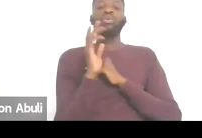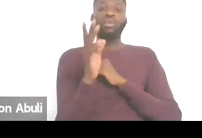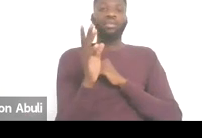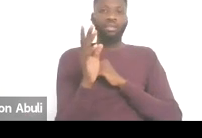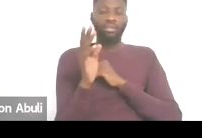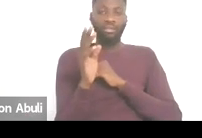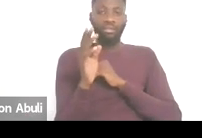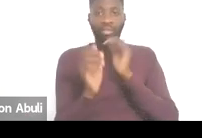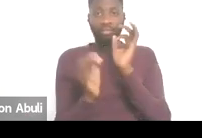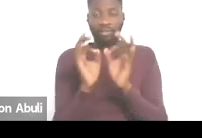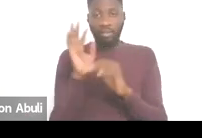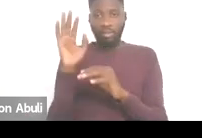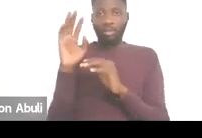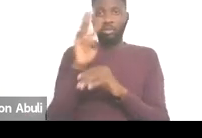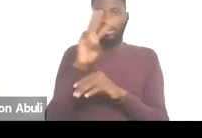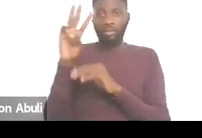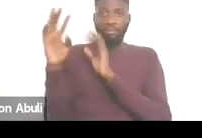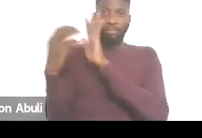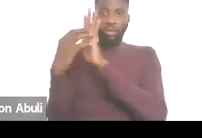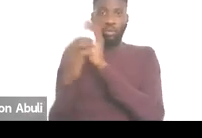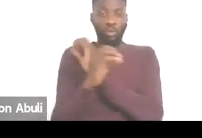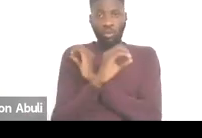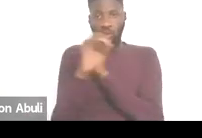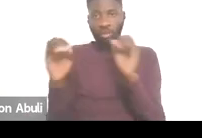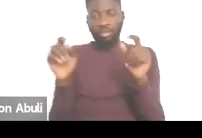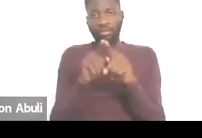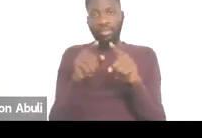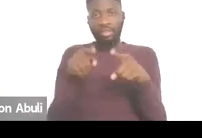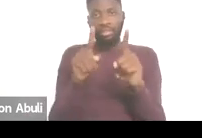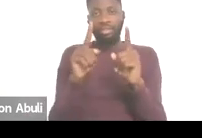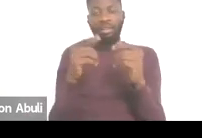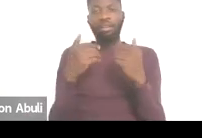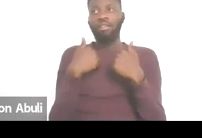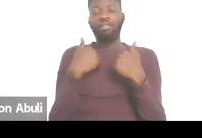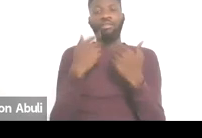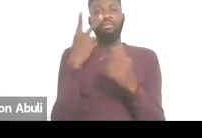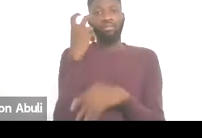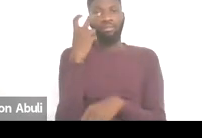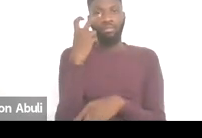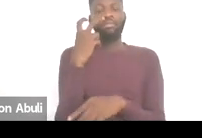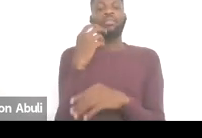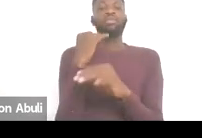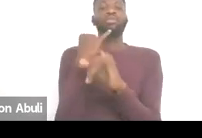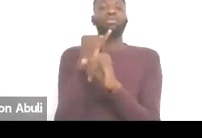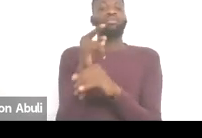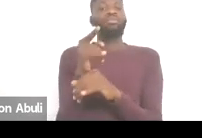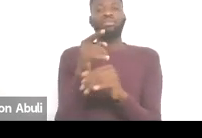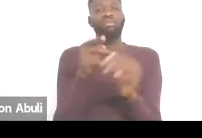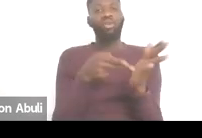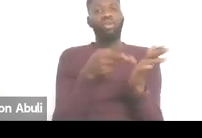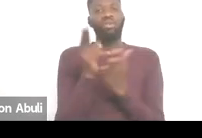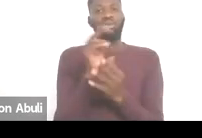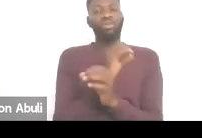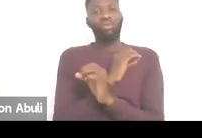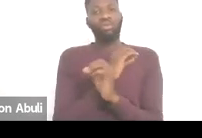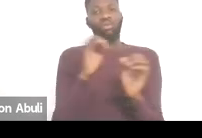if it's not on their website, and if you have a suspicion that this job is not genuine, then you always have an option